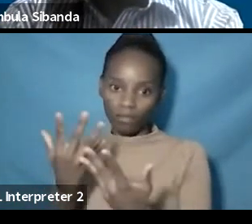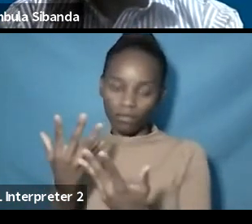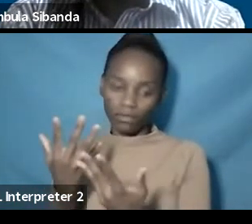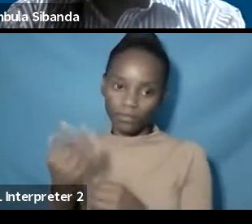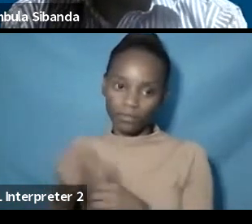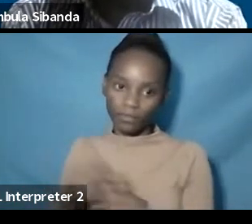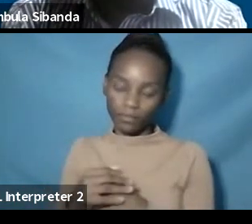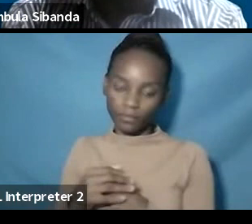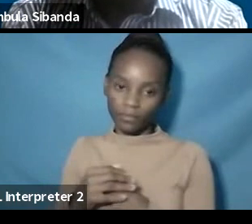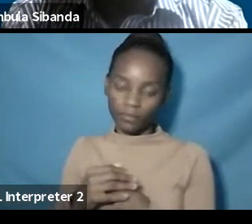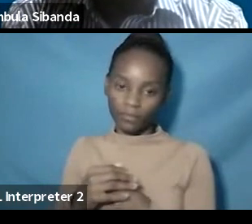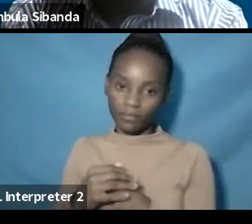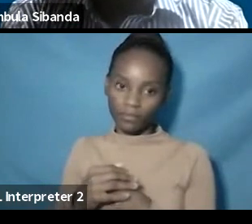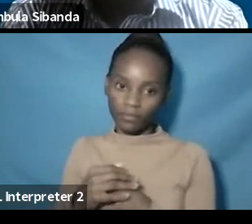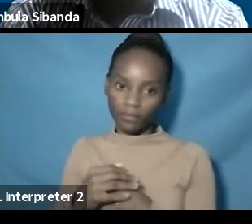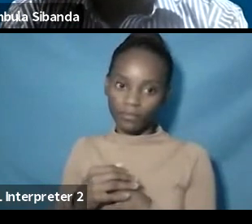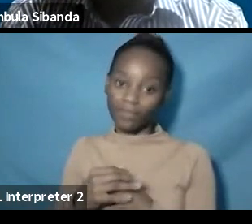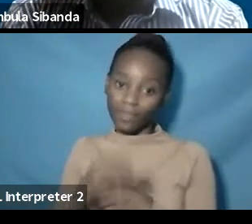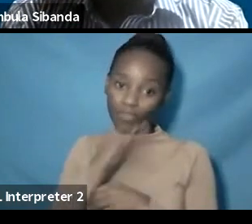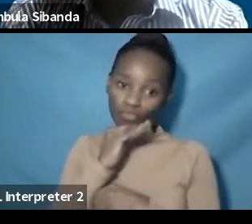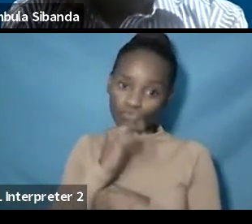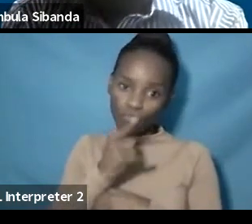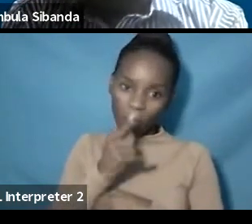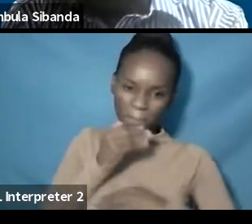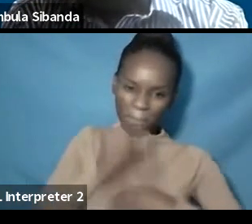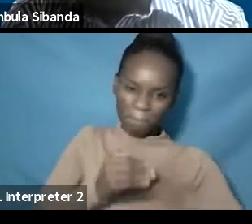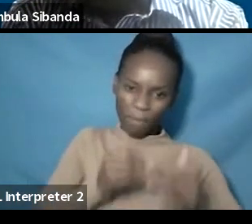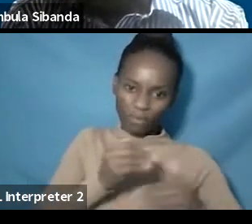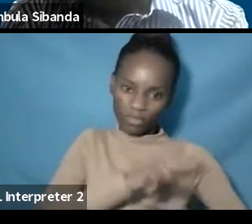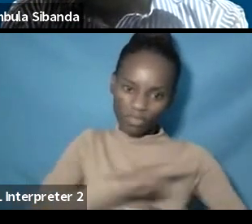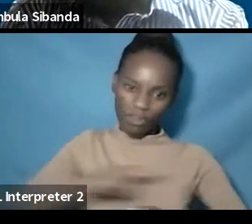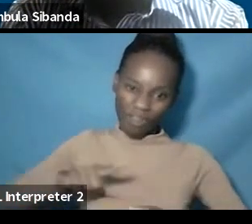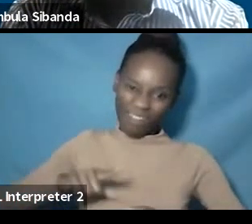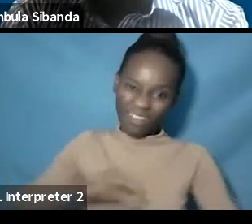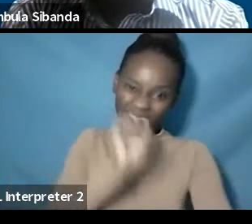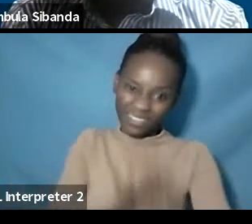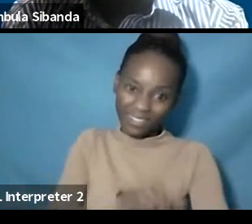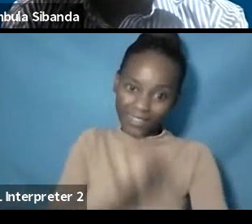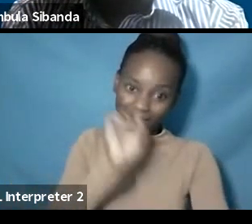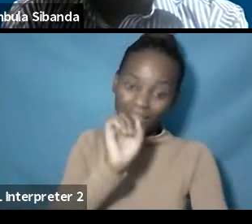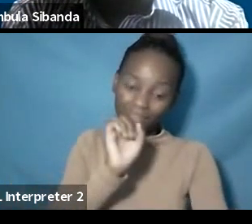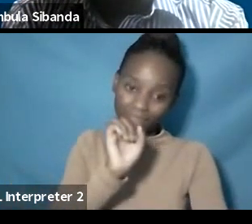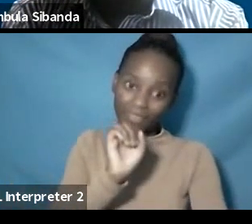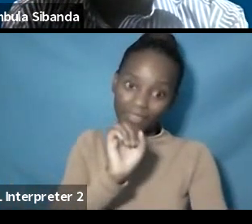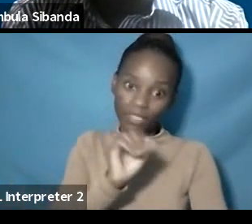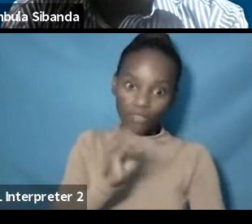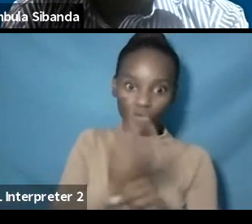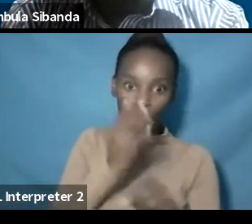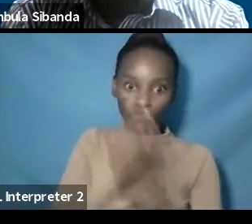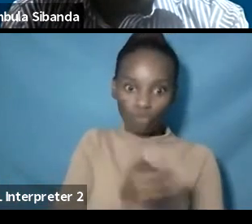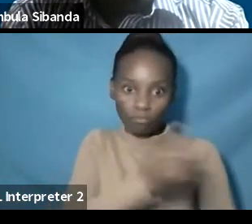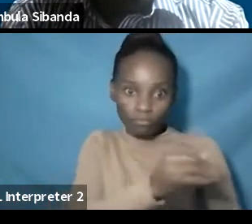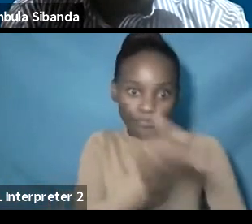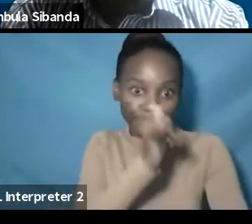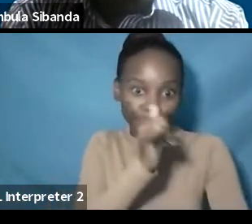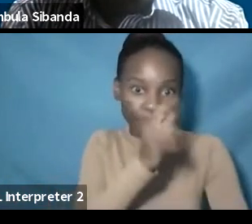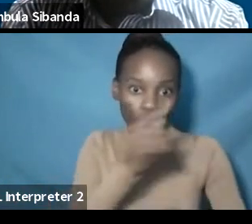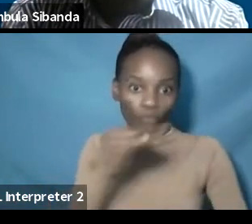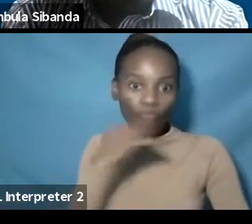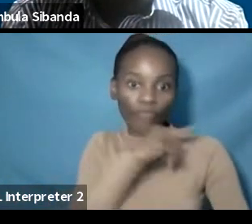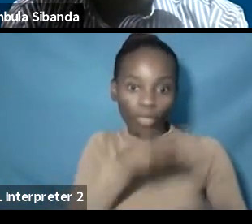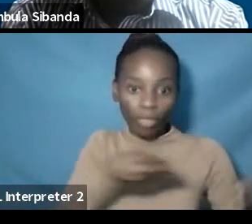longer than what perhaps we anticipate to prosecute one particular client. But I will allow